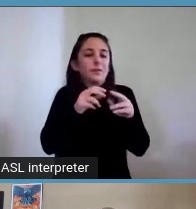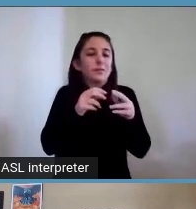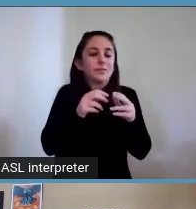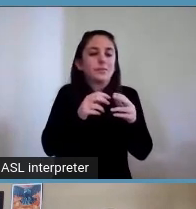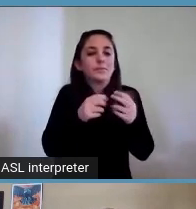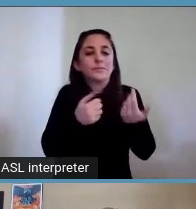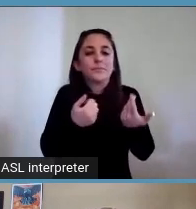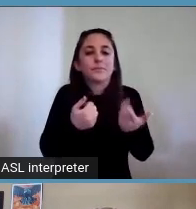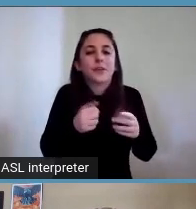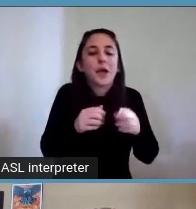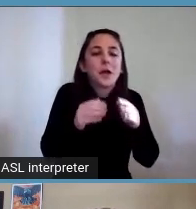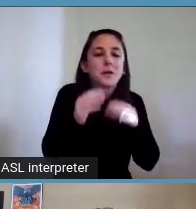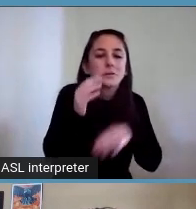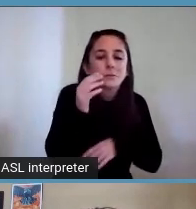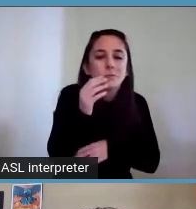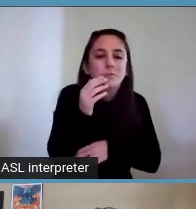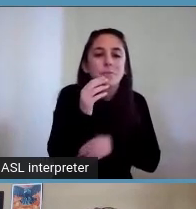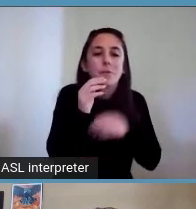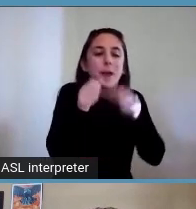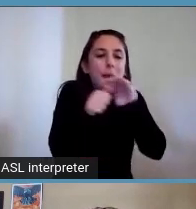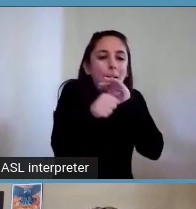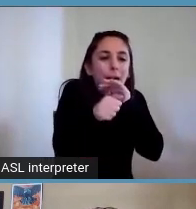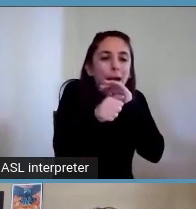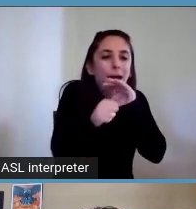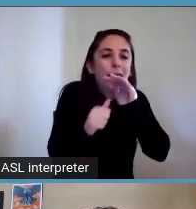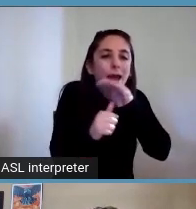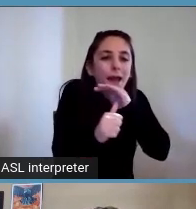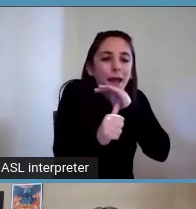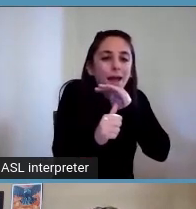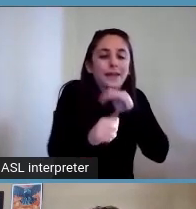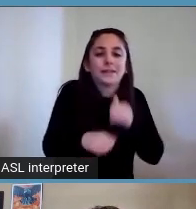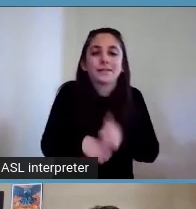peekaboo. Another comment is, I bet you can't see me.